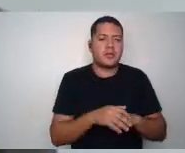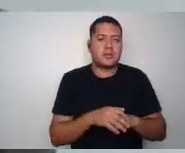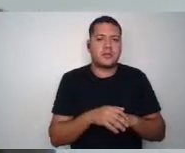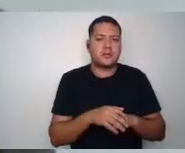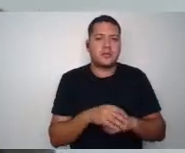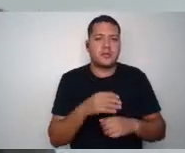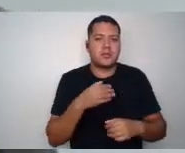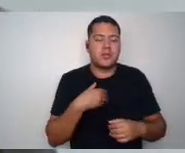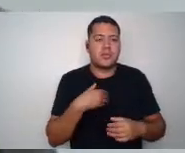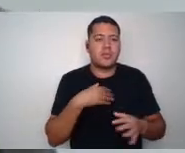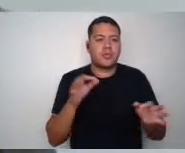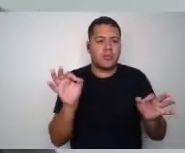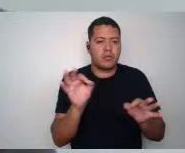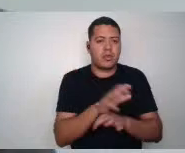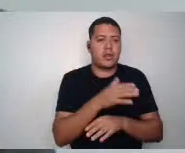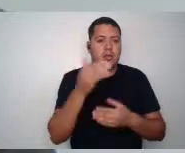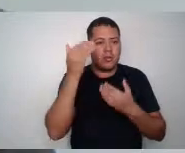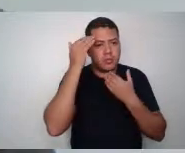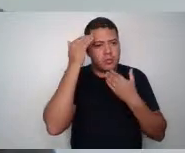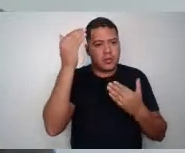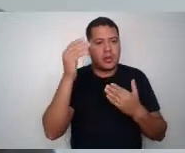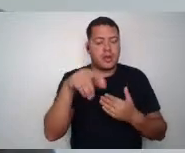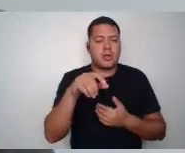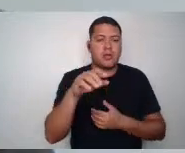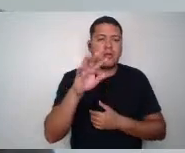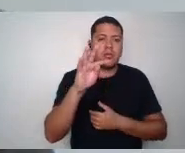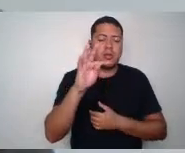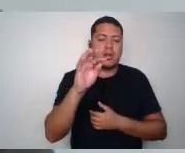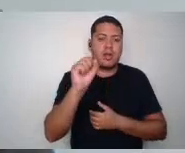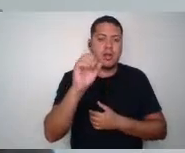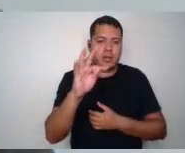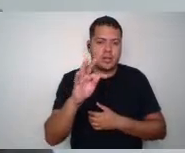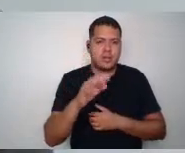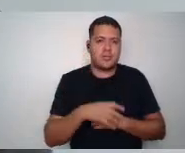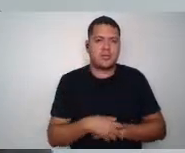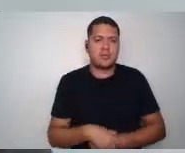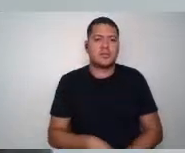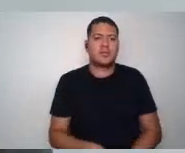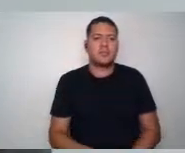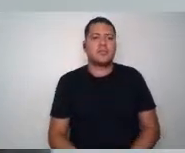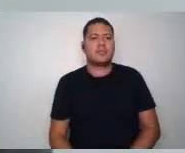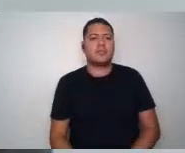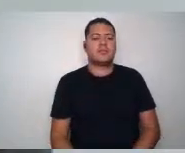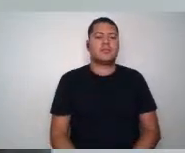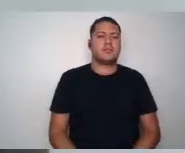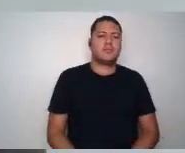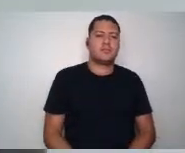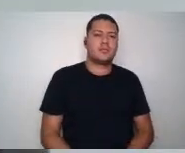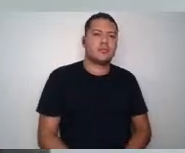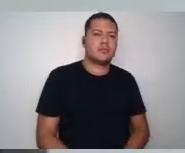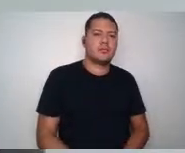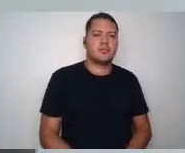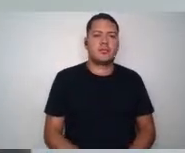color or sexual orientation. And I want to thank everyone.